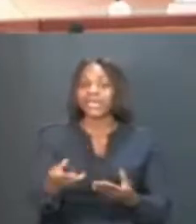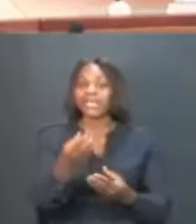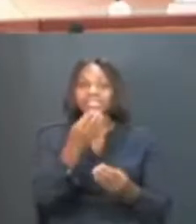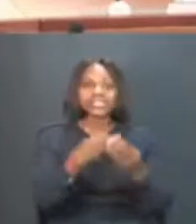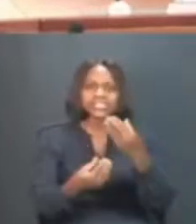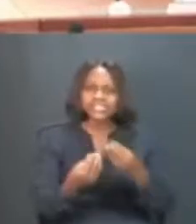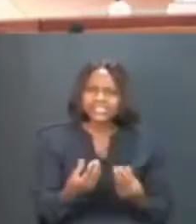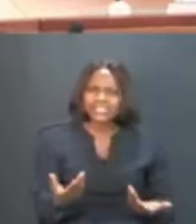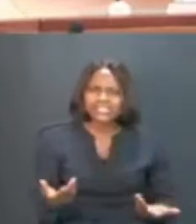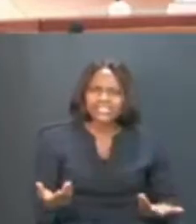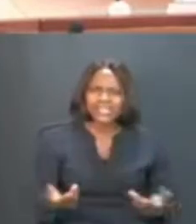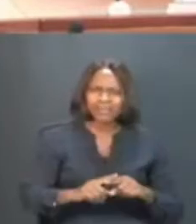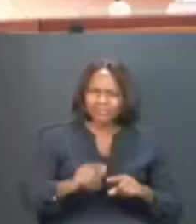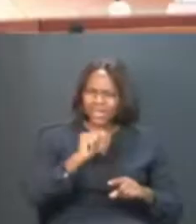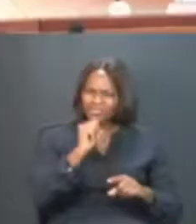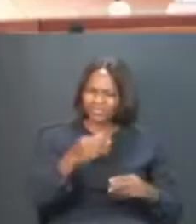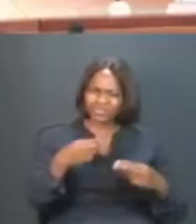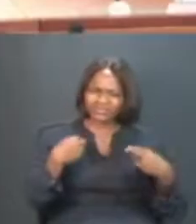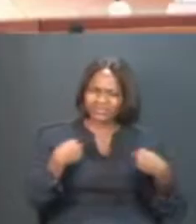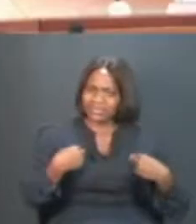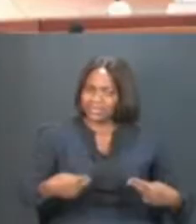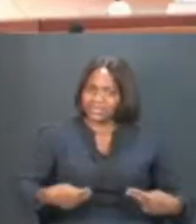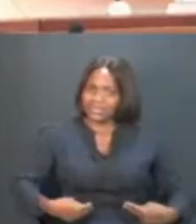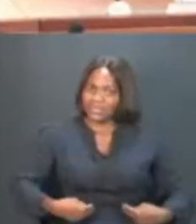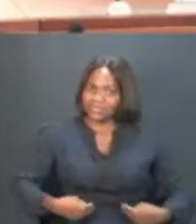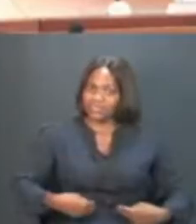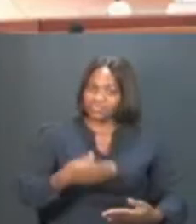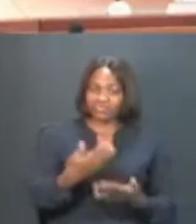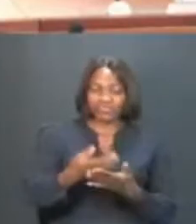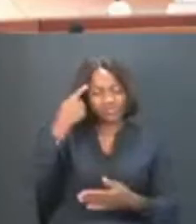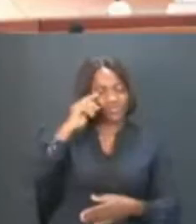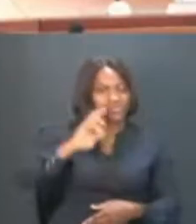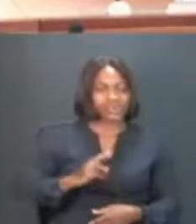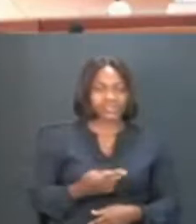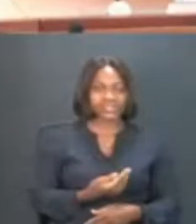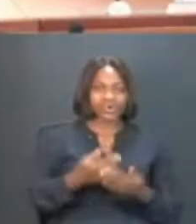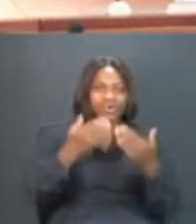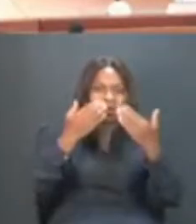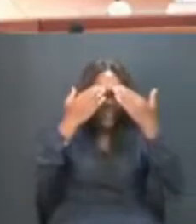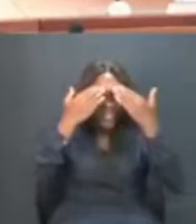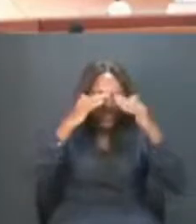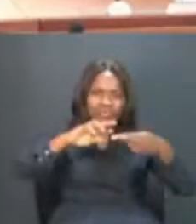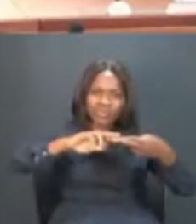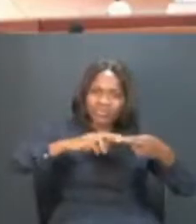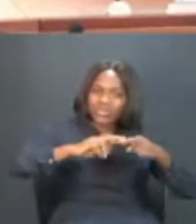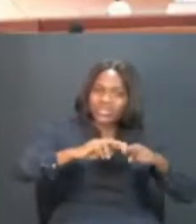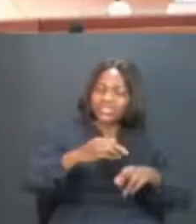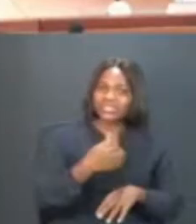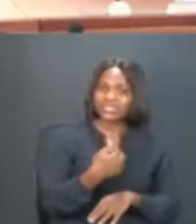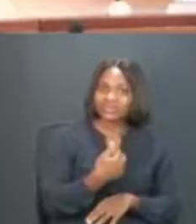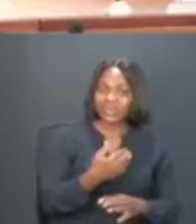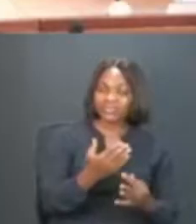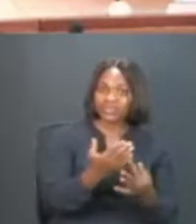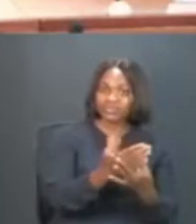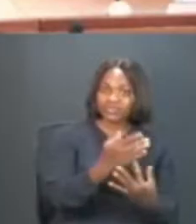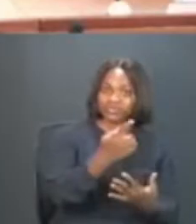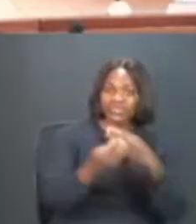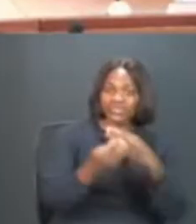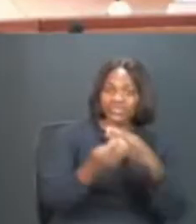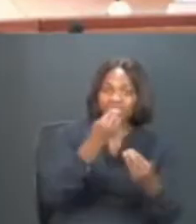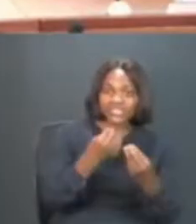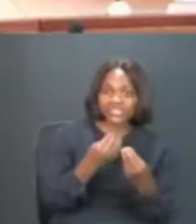eating. Mr. Speaker, we don't know what the direct correlation is between what we